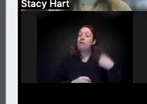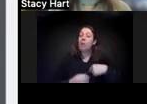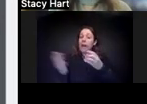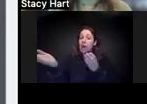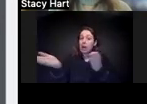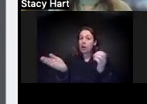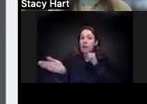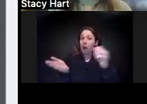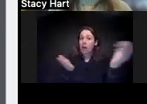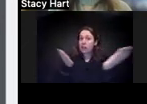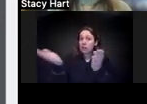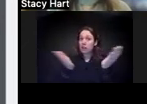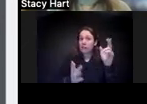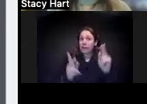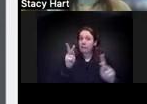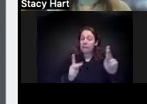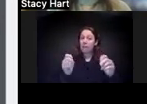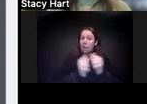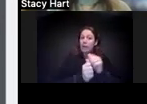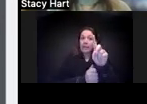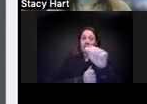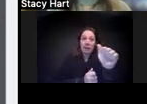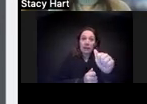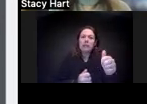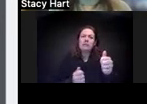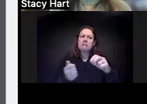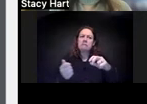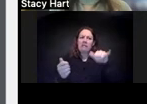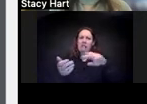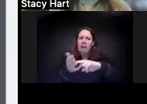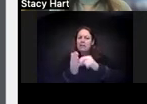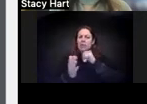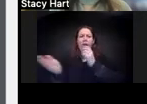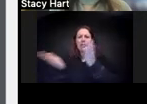serving anyone well. Next slide.